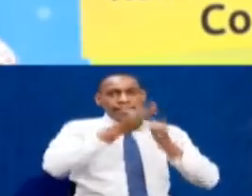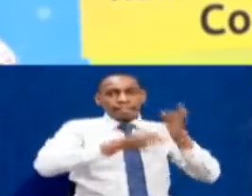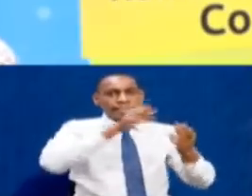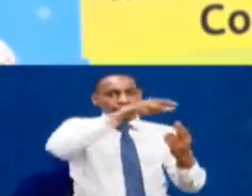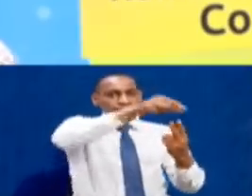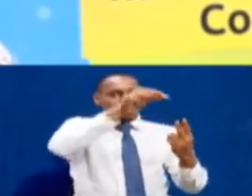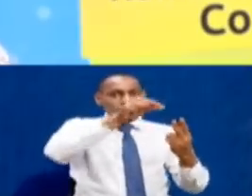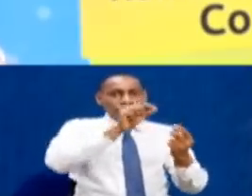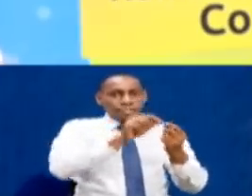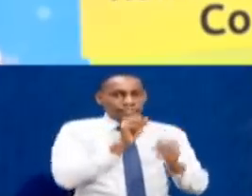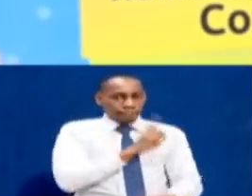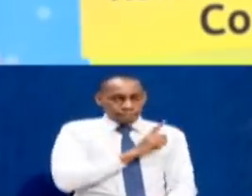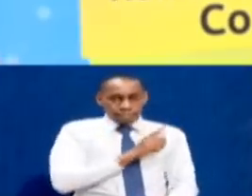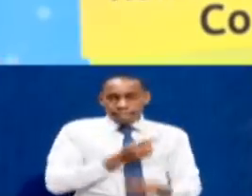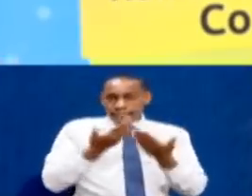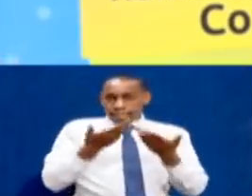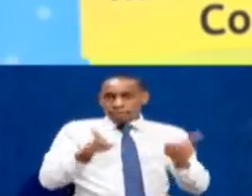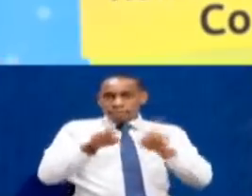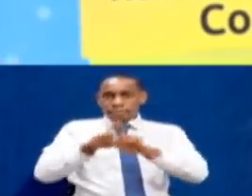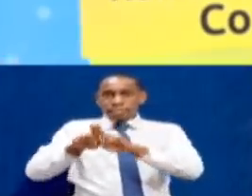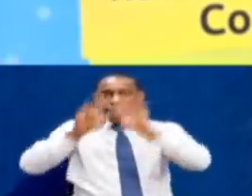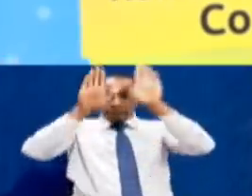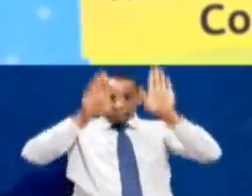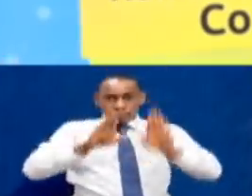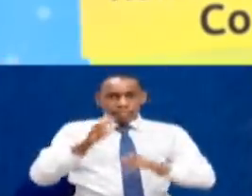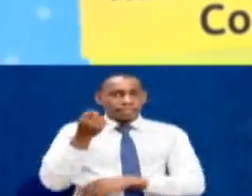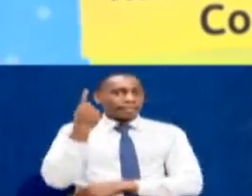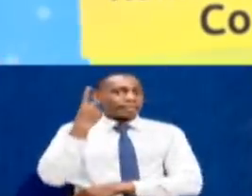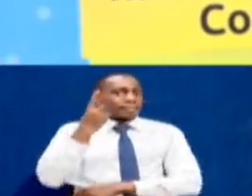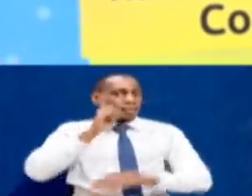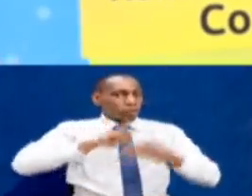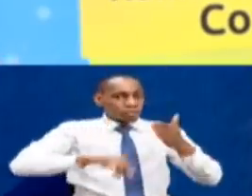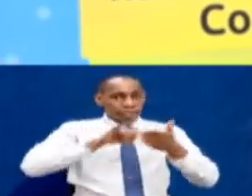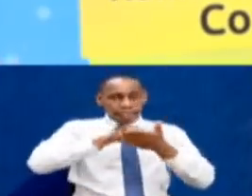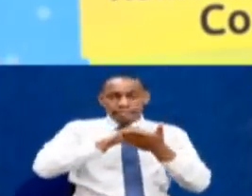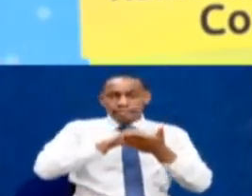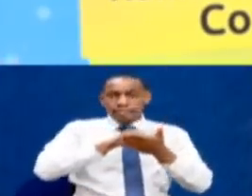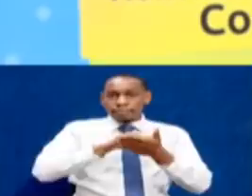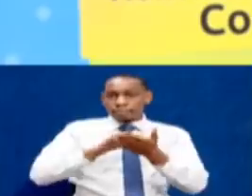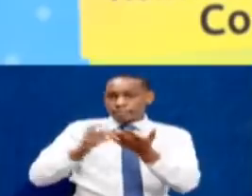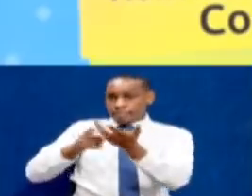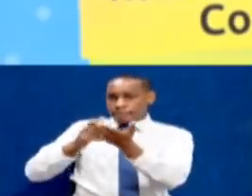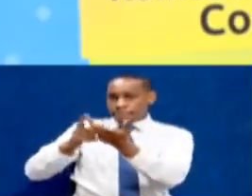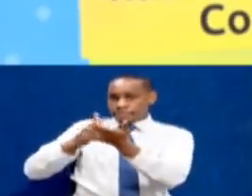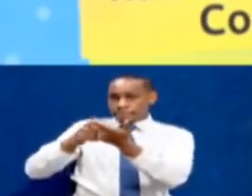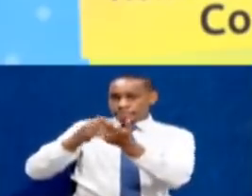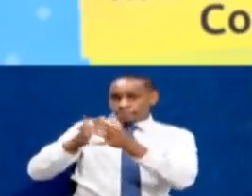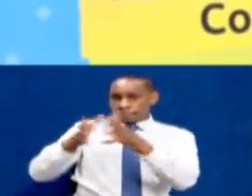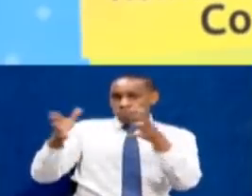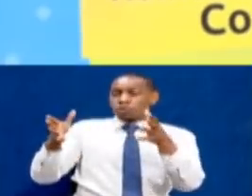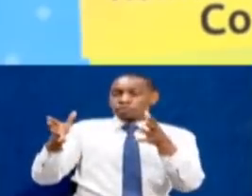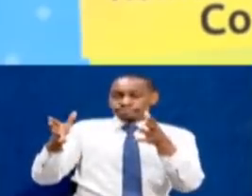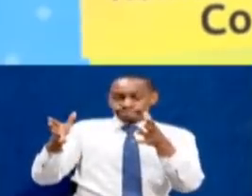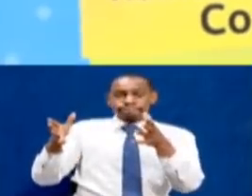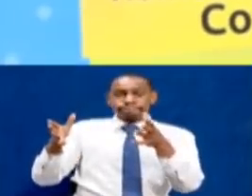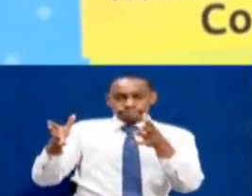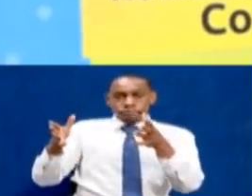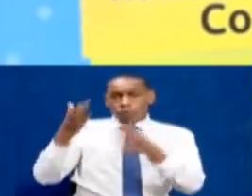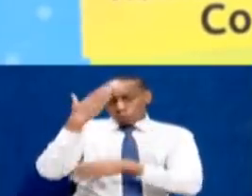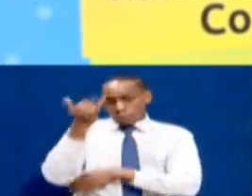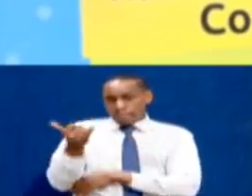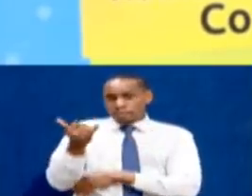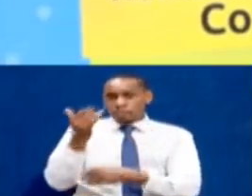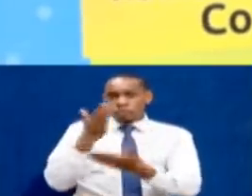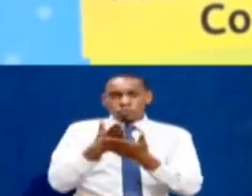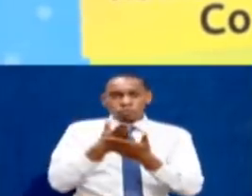2,833 samples tested. Now, it is also important for us to understand that this high number is also as a result